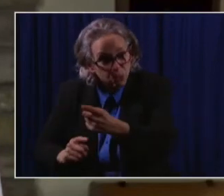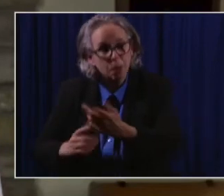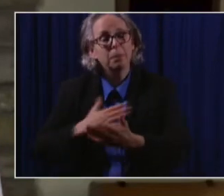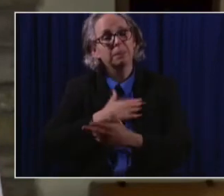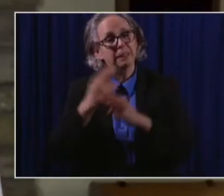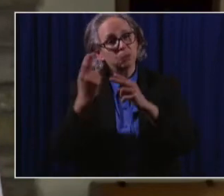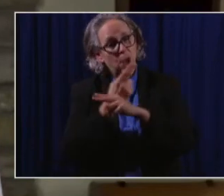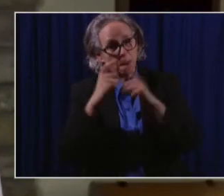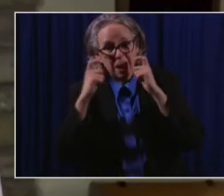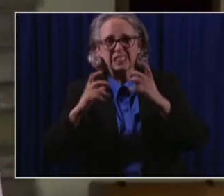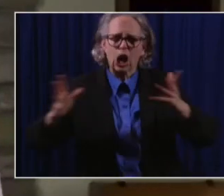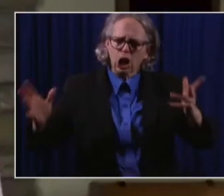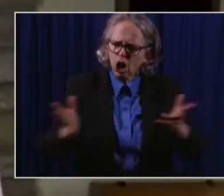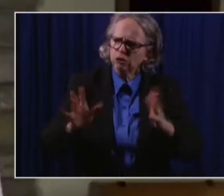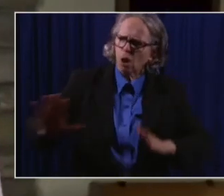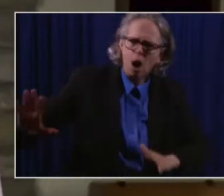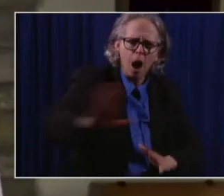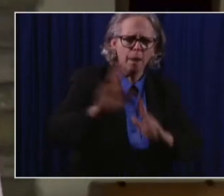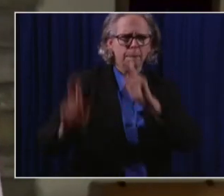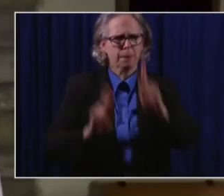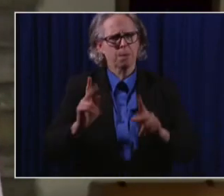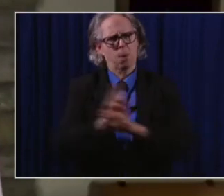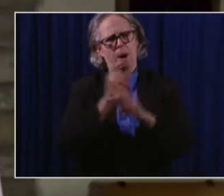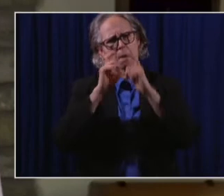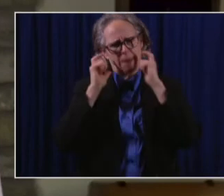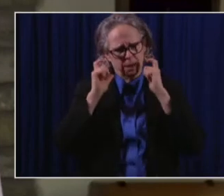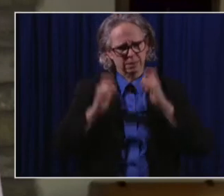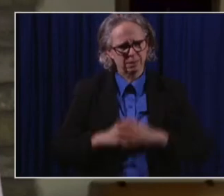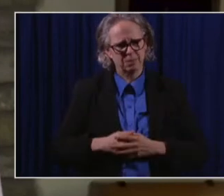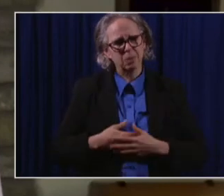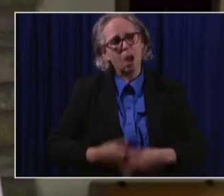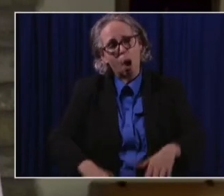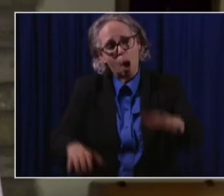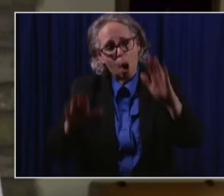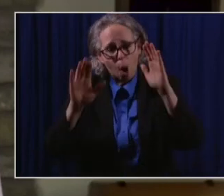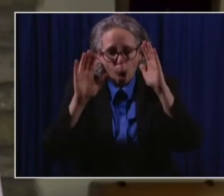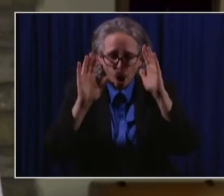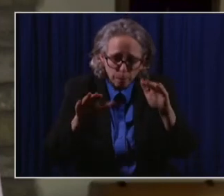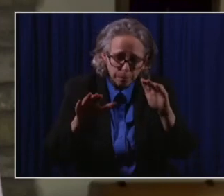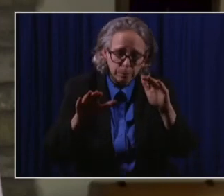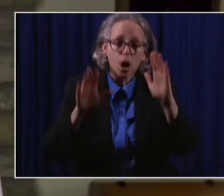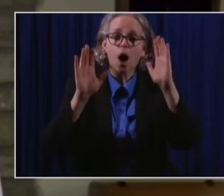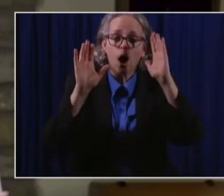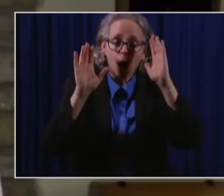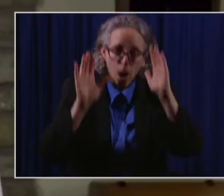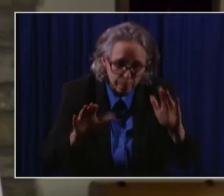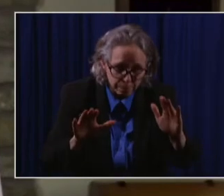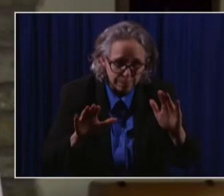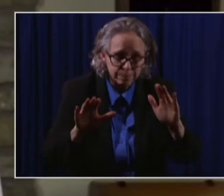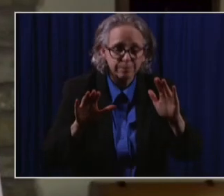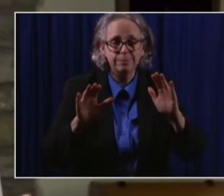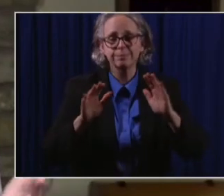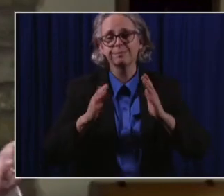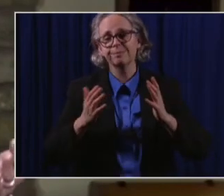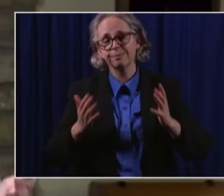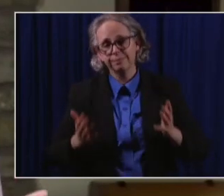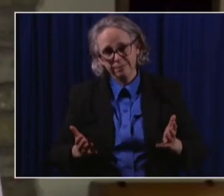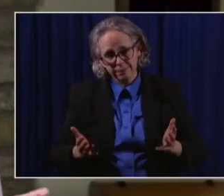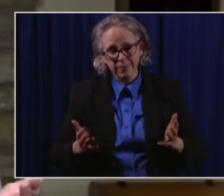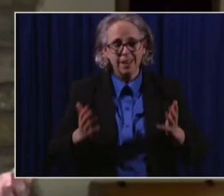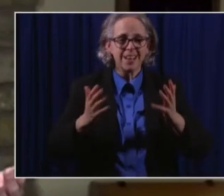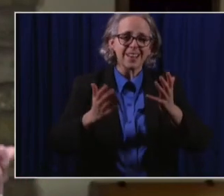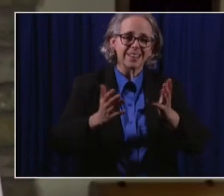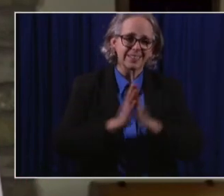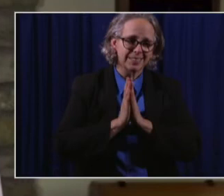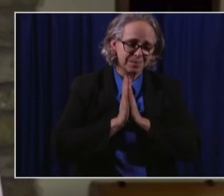wear a mask, and so I would hope that. I wouldn't say that there shouldn't, Joe Biden shouldn't come